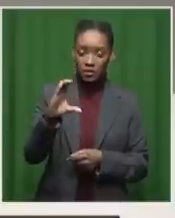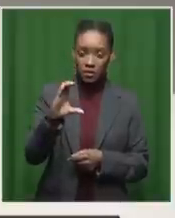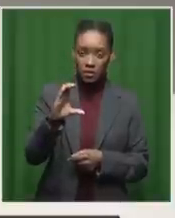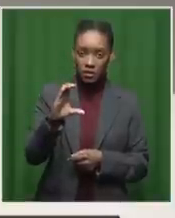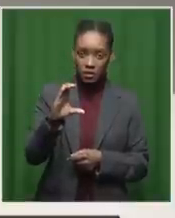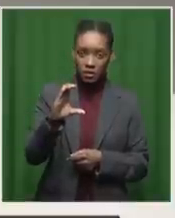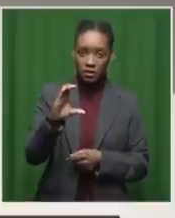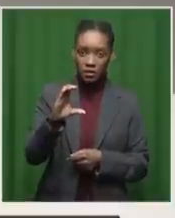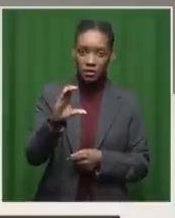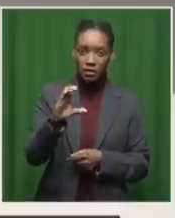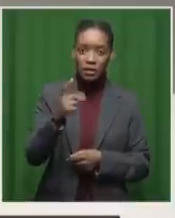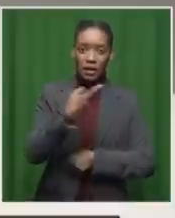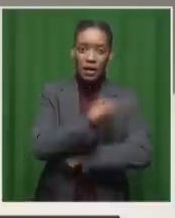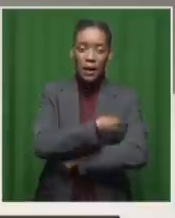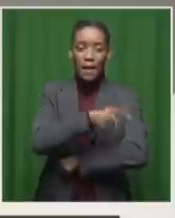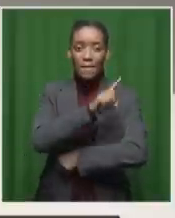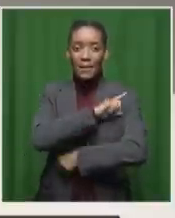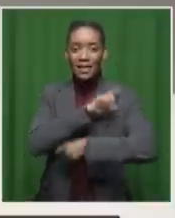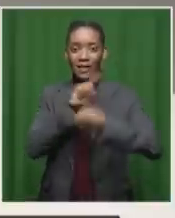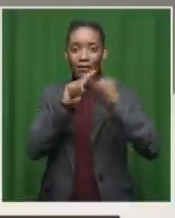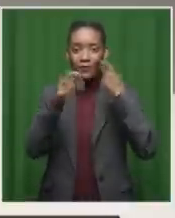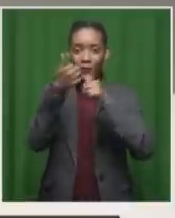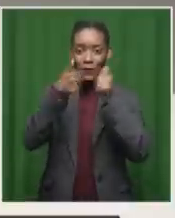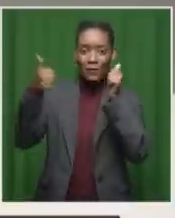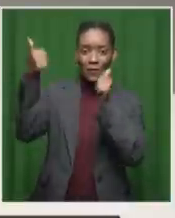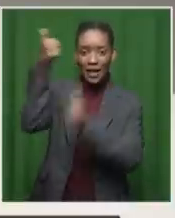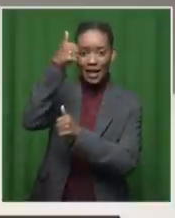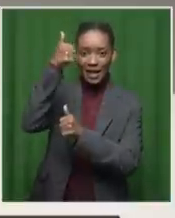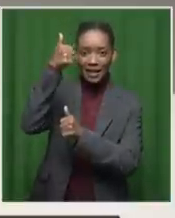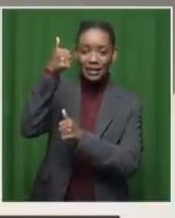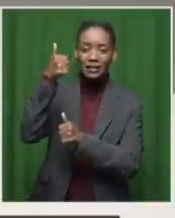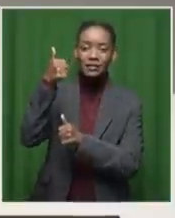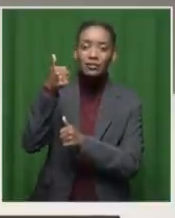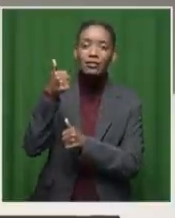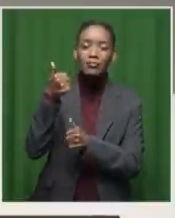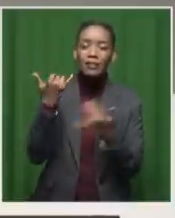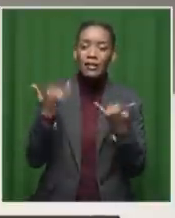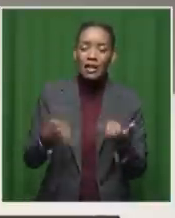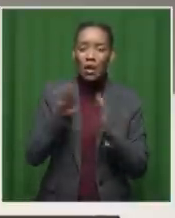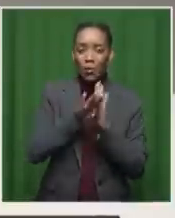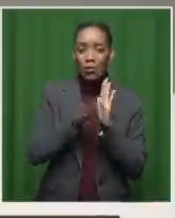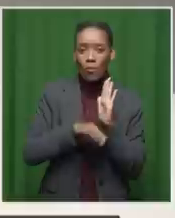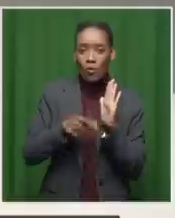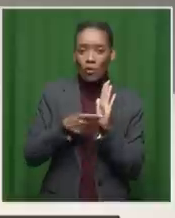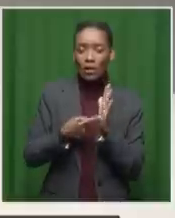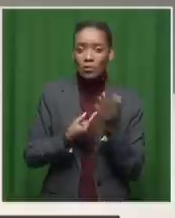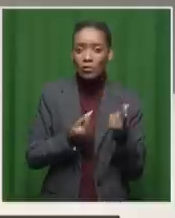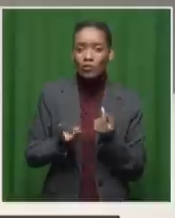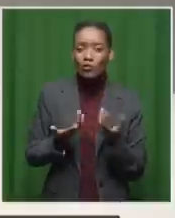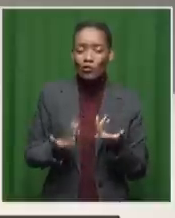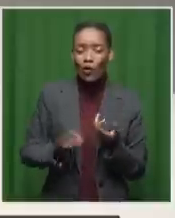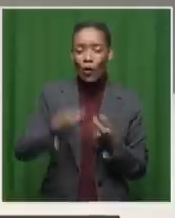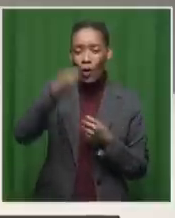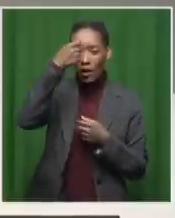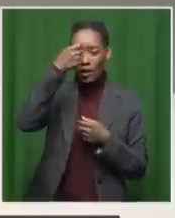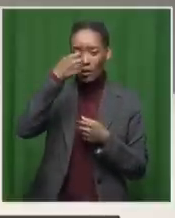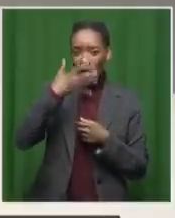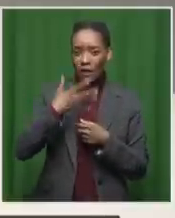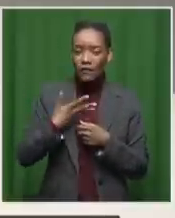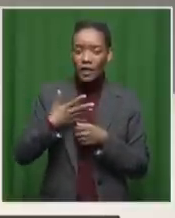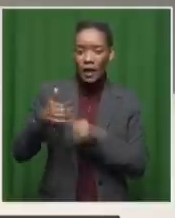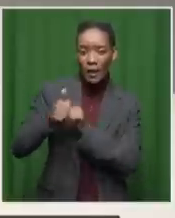getting mandate from our head of state, is working under a program we call it Partnership for African Vaccine